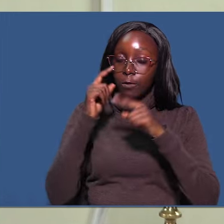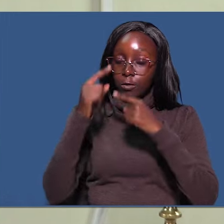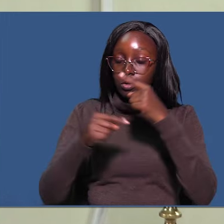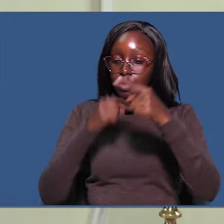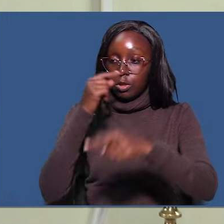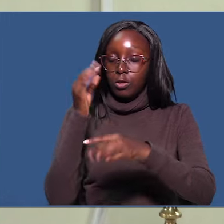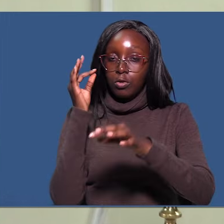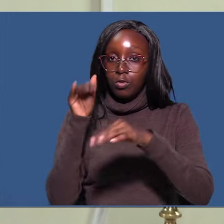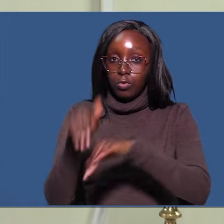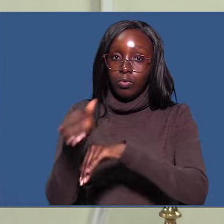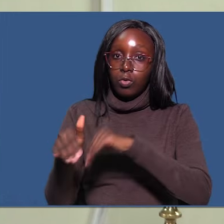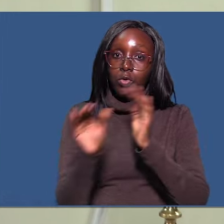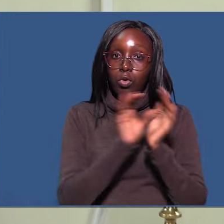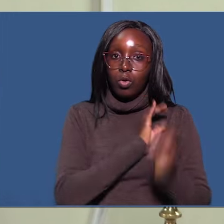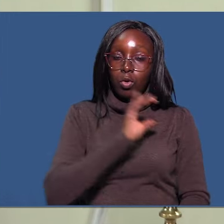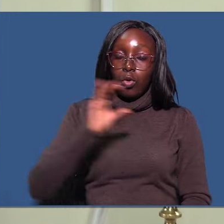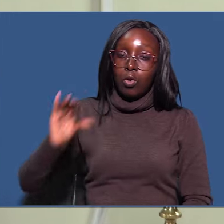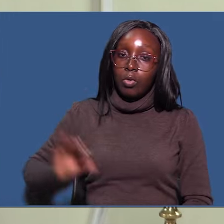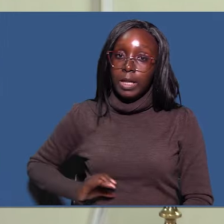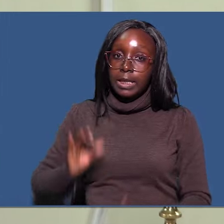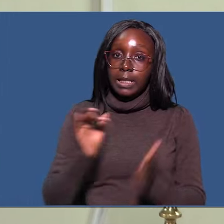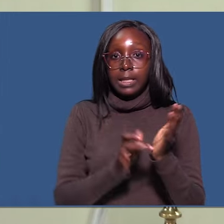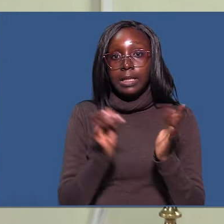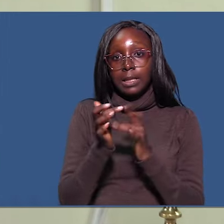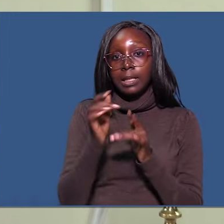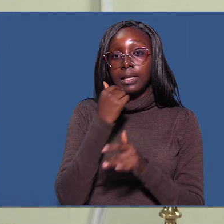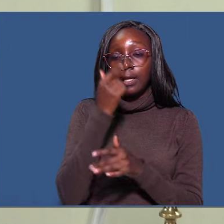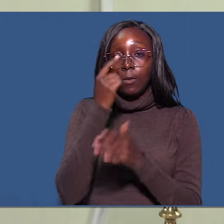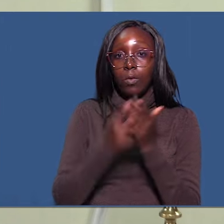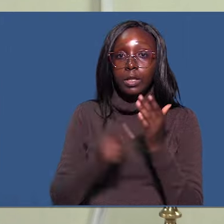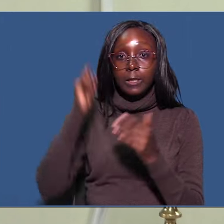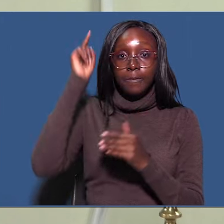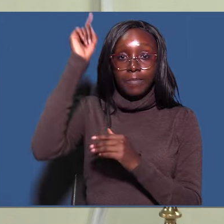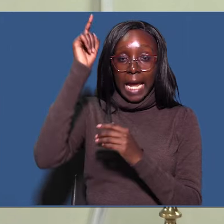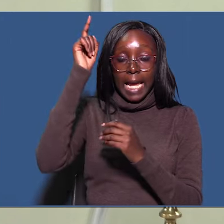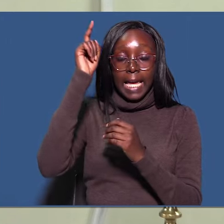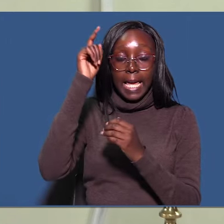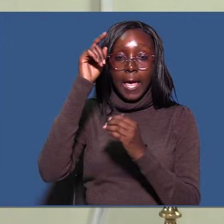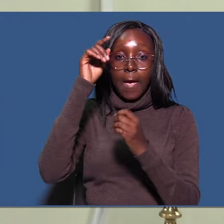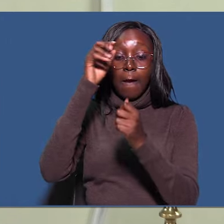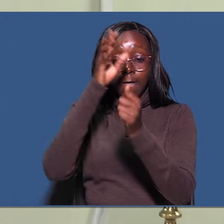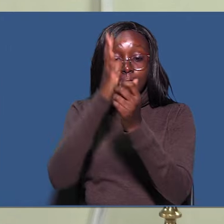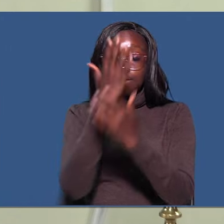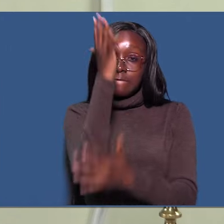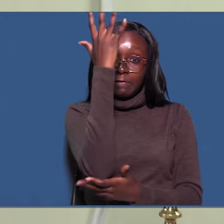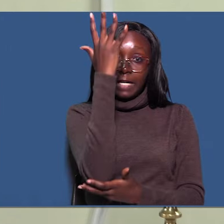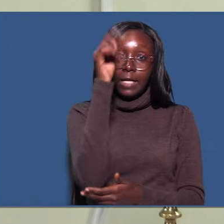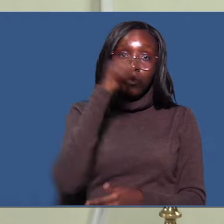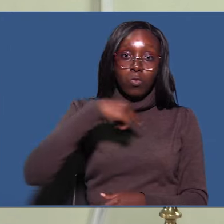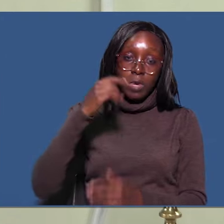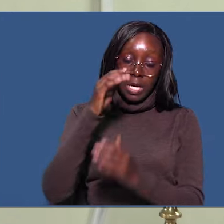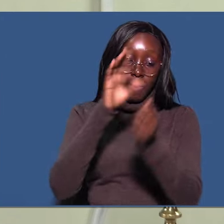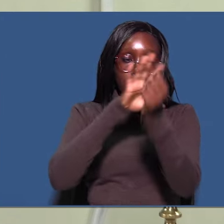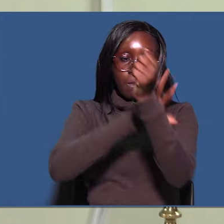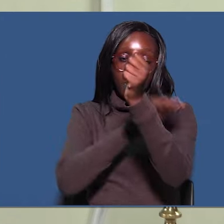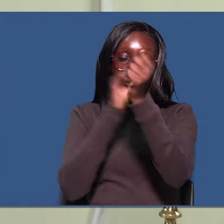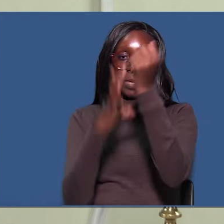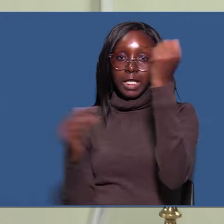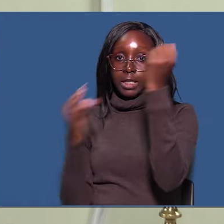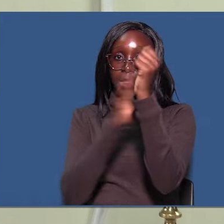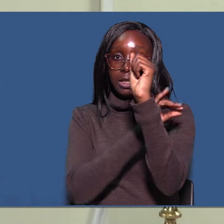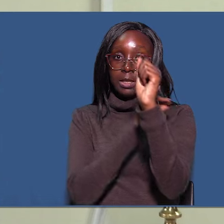righteousness. As Jesus said, that he is the vine and we are the branches. If we are to bear fruits, we must